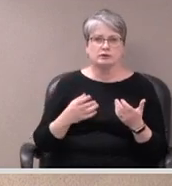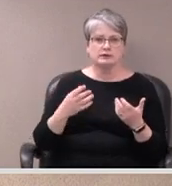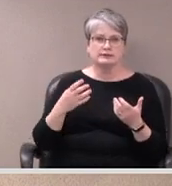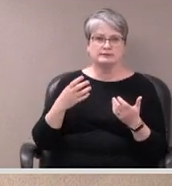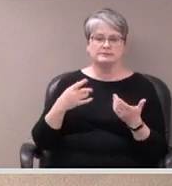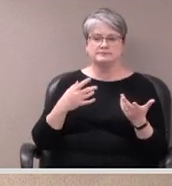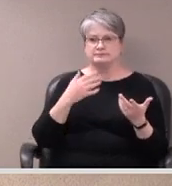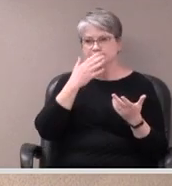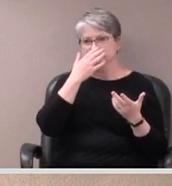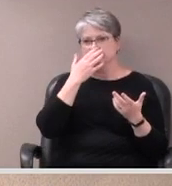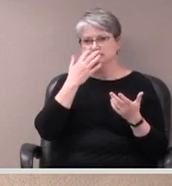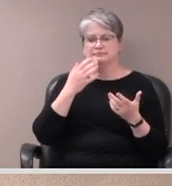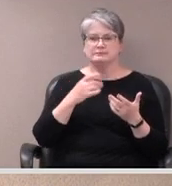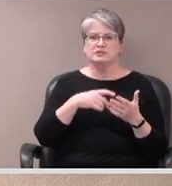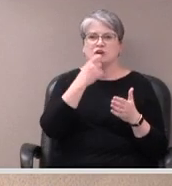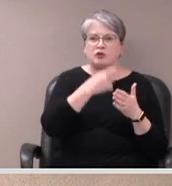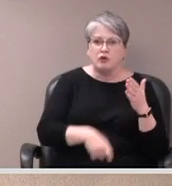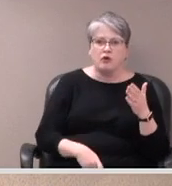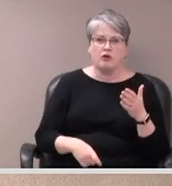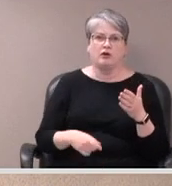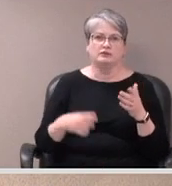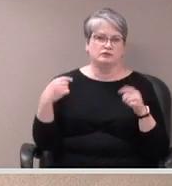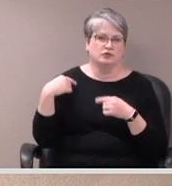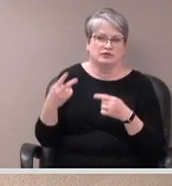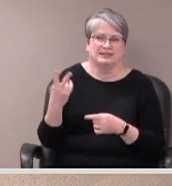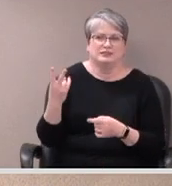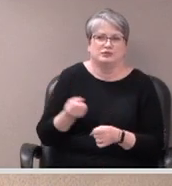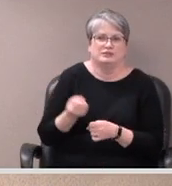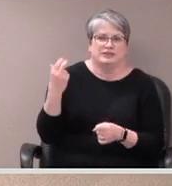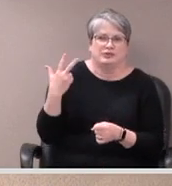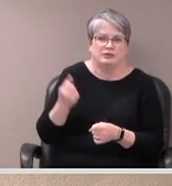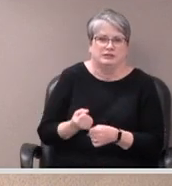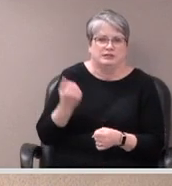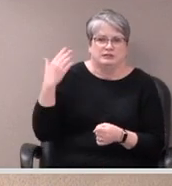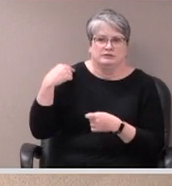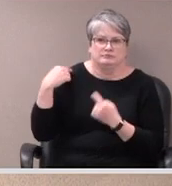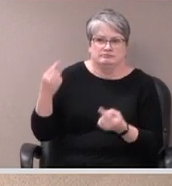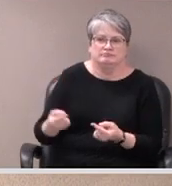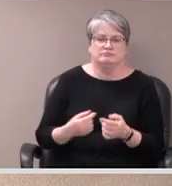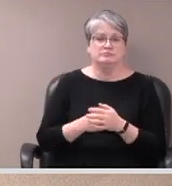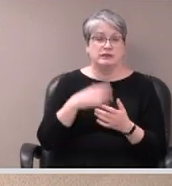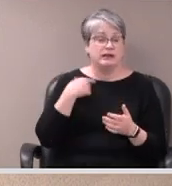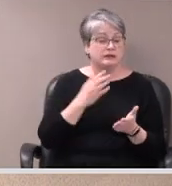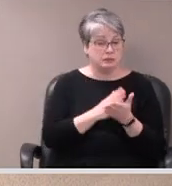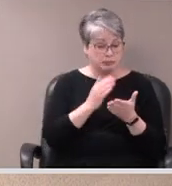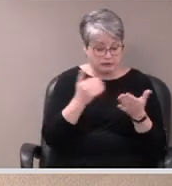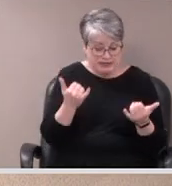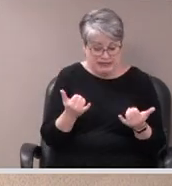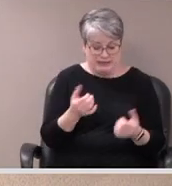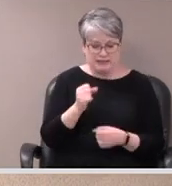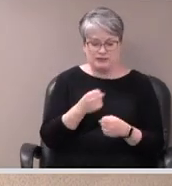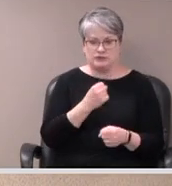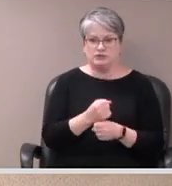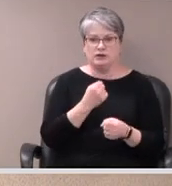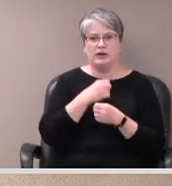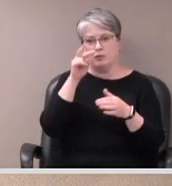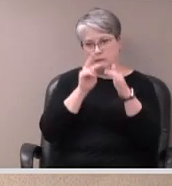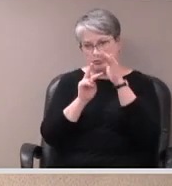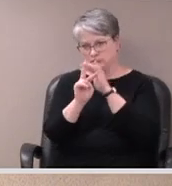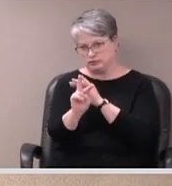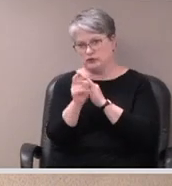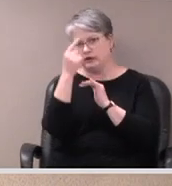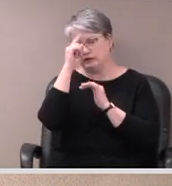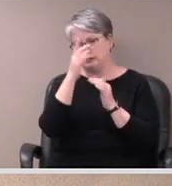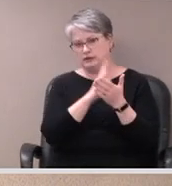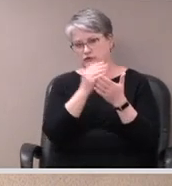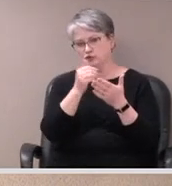expenses have been for the two or three previous years, as well as the budget this current year and what we're projecting